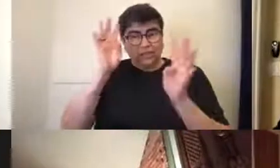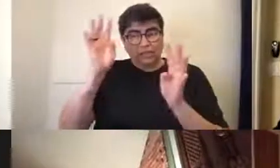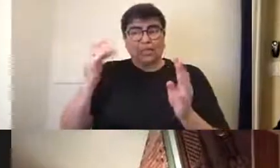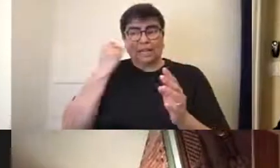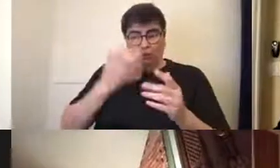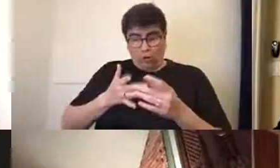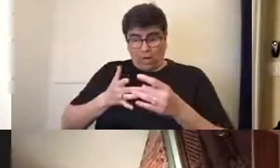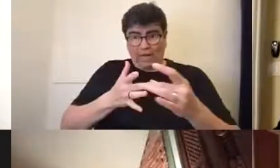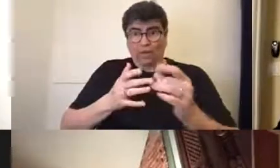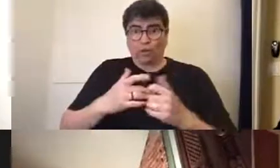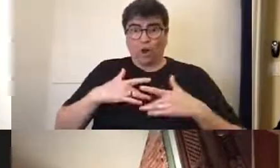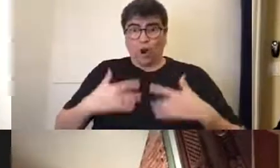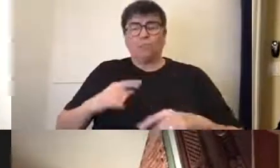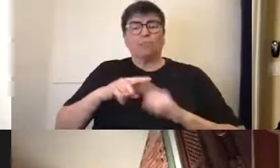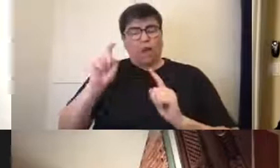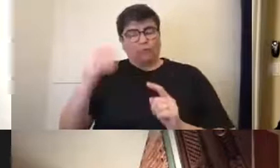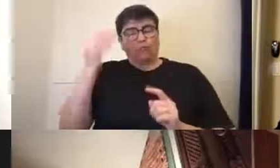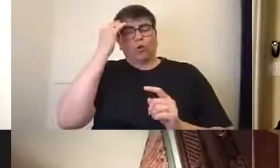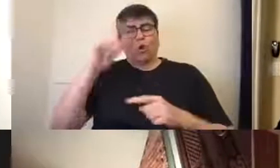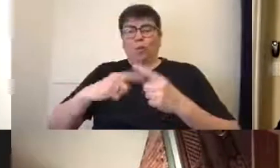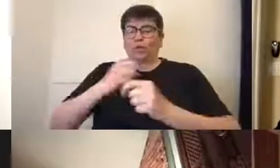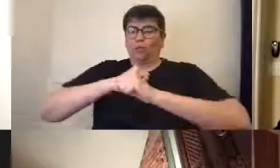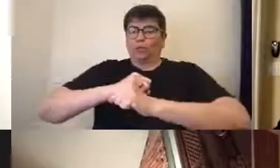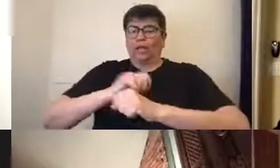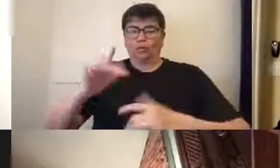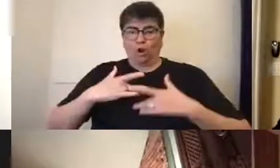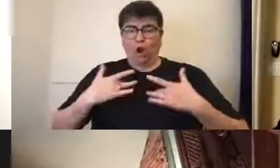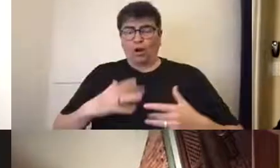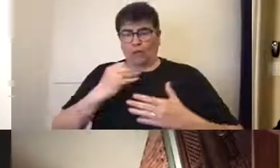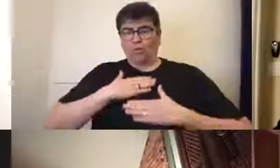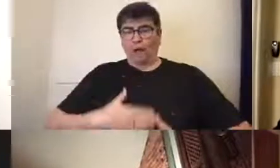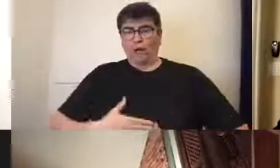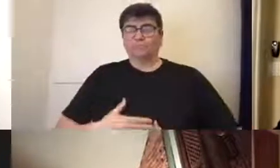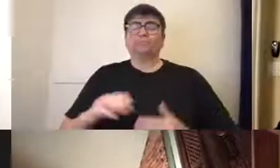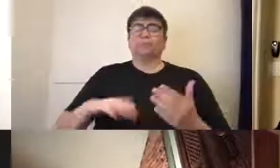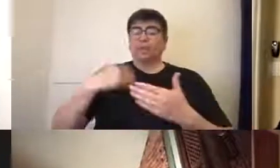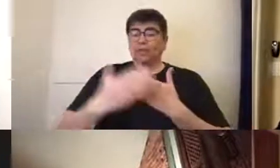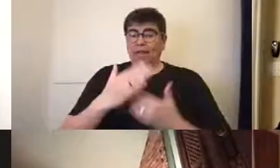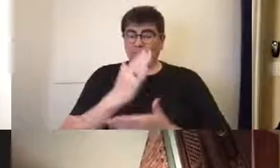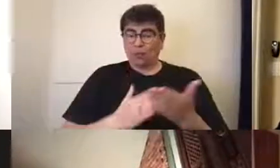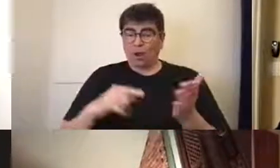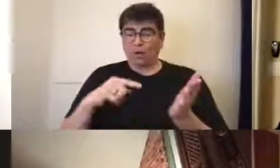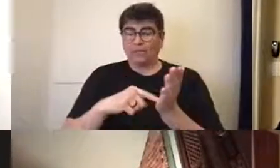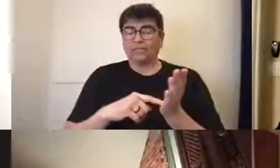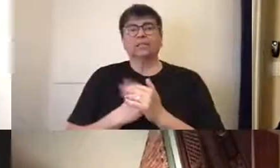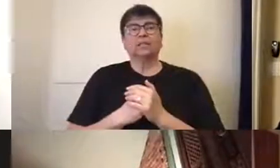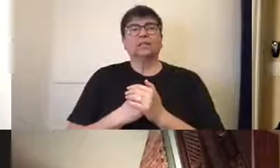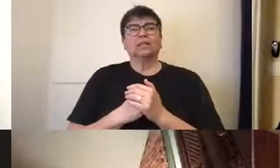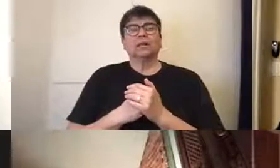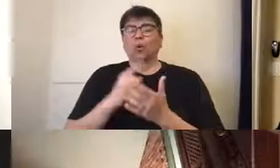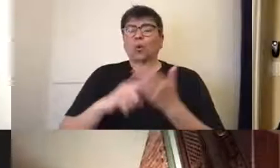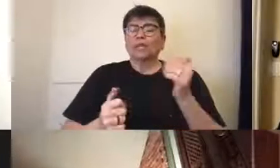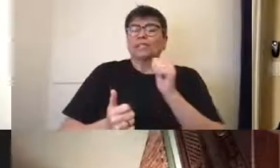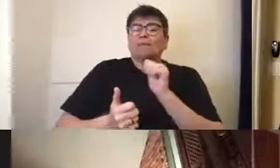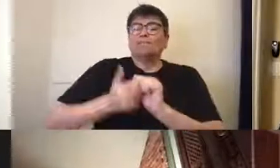with your heart, you also have to know when you protect your heart and your body, okay? So the next part of this exercise is, what is the